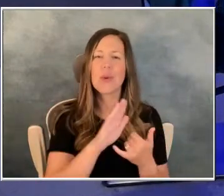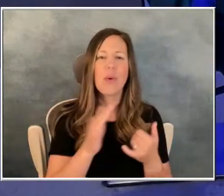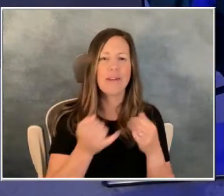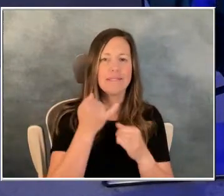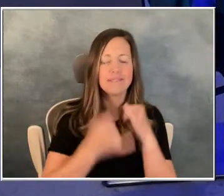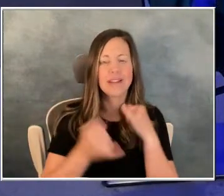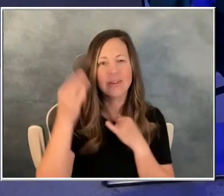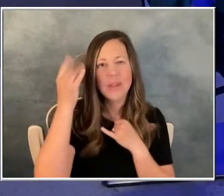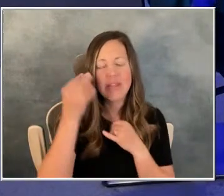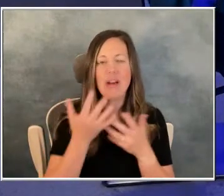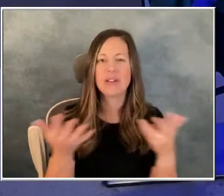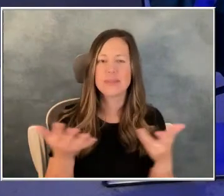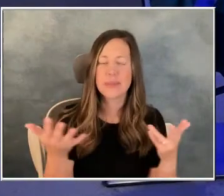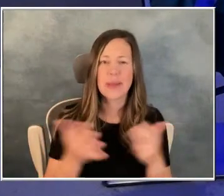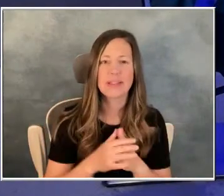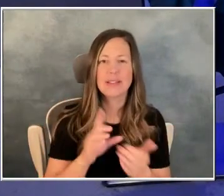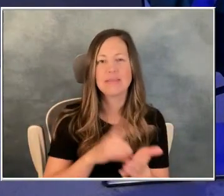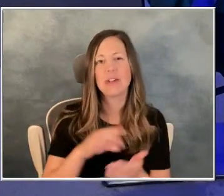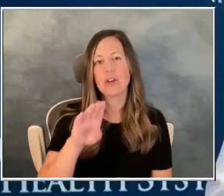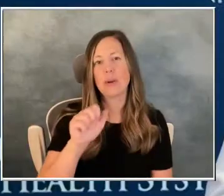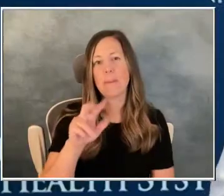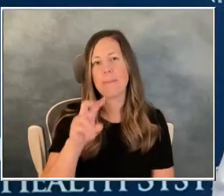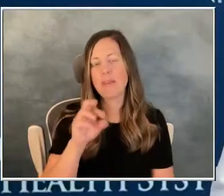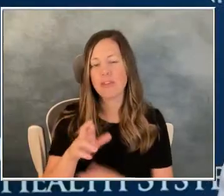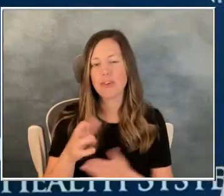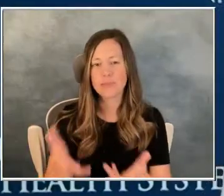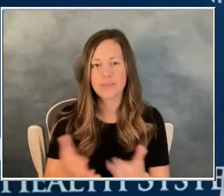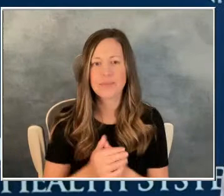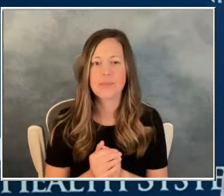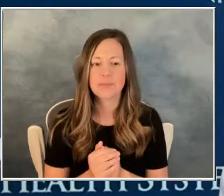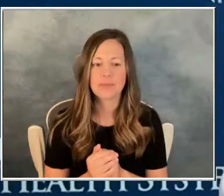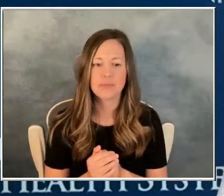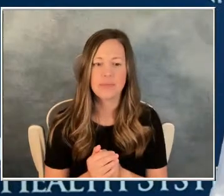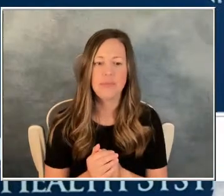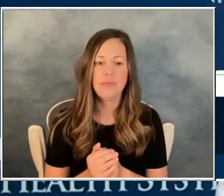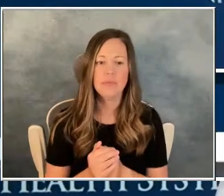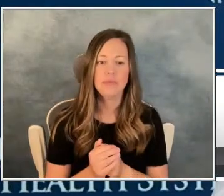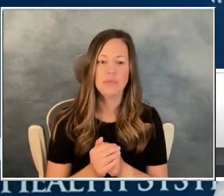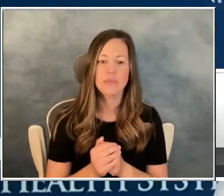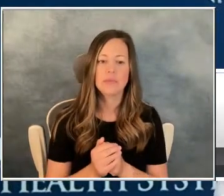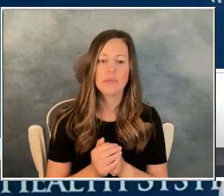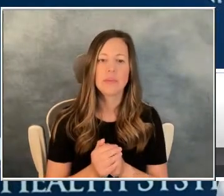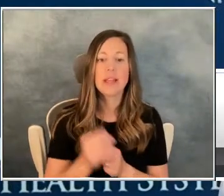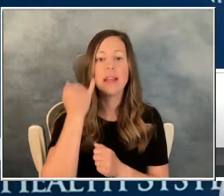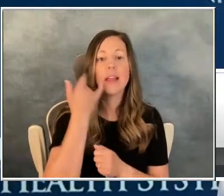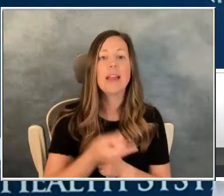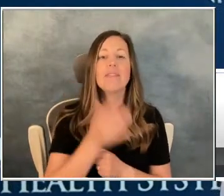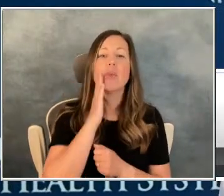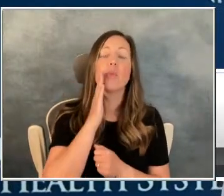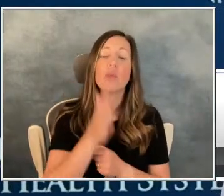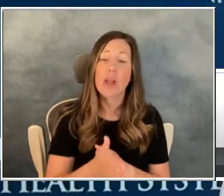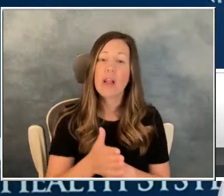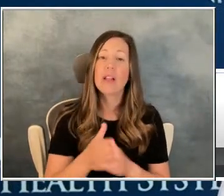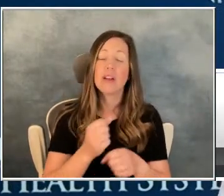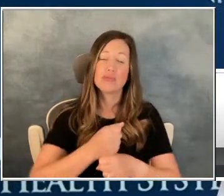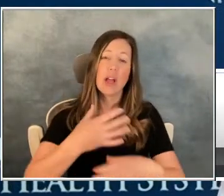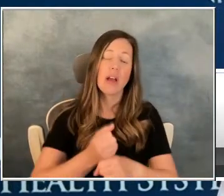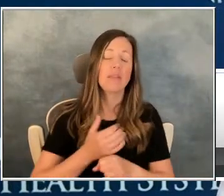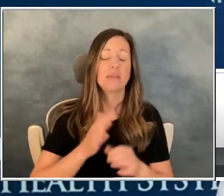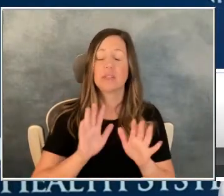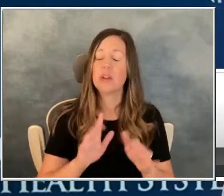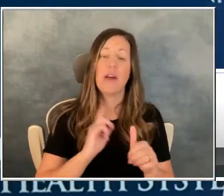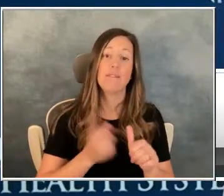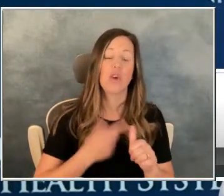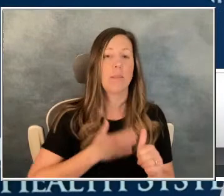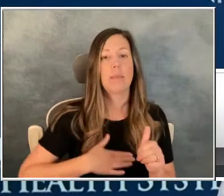people to know who are watching? I think if you are going to shoot off fireworks, number one, please follow your local laws and ordinances. And